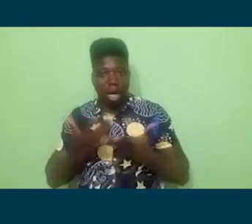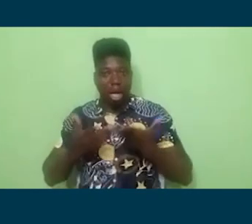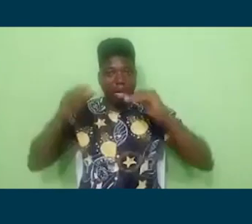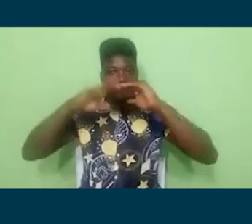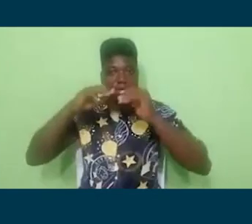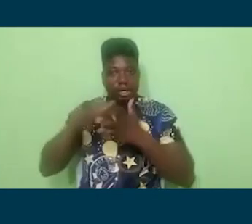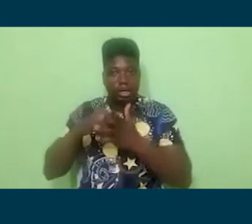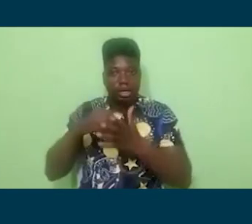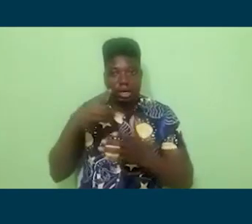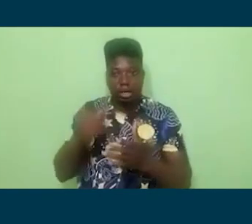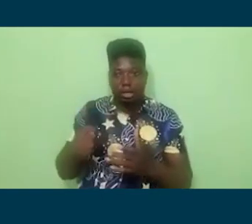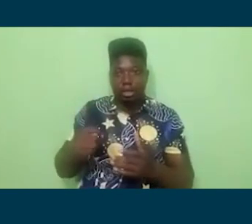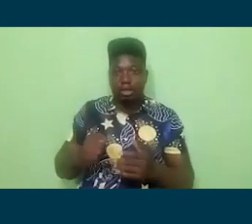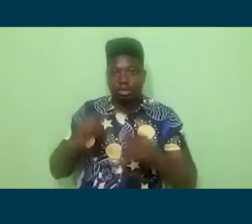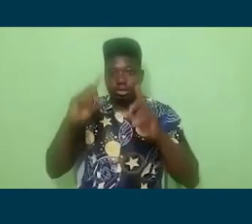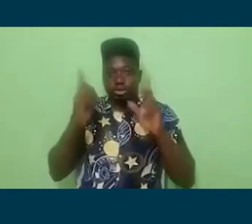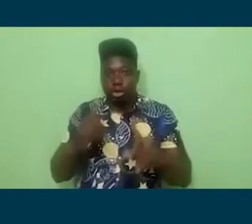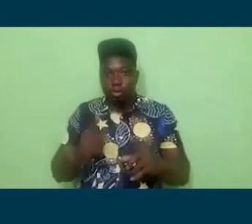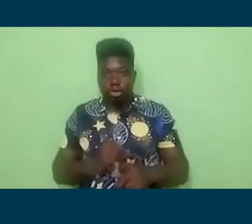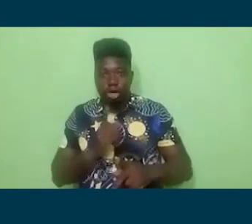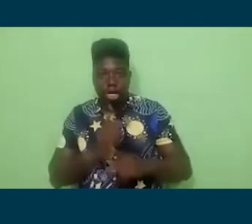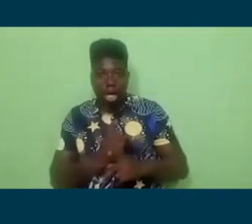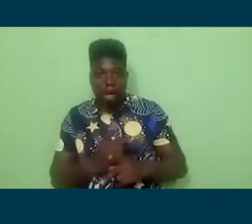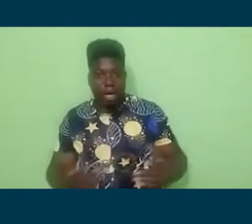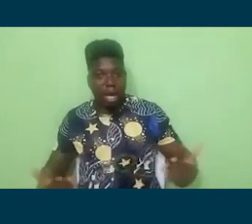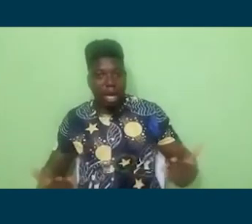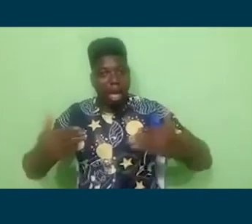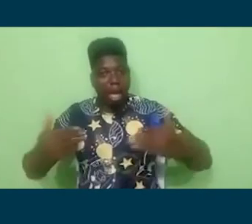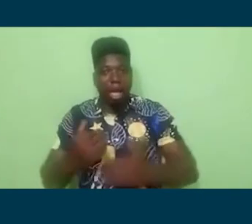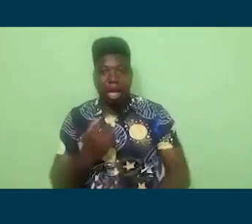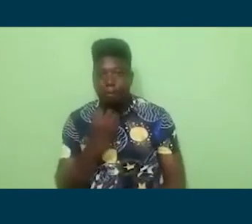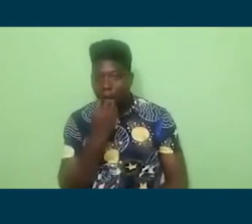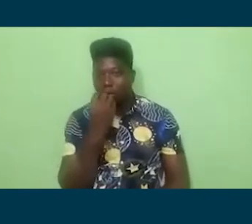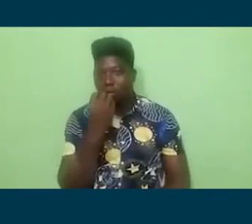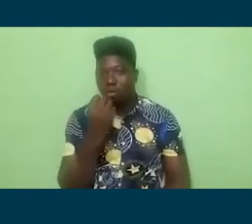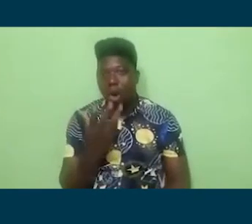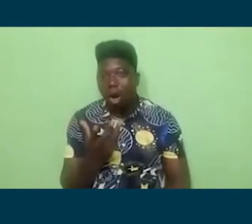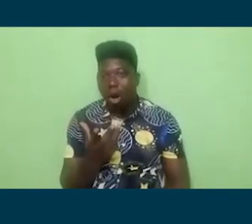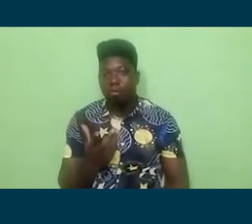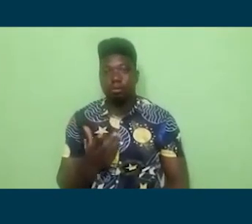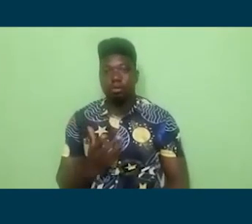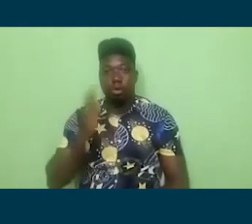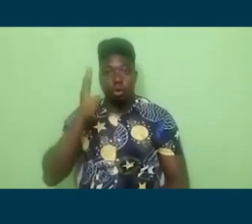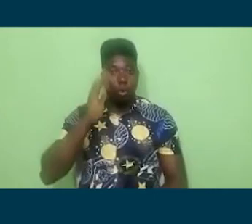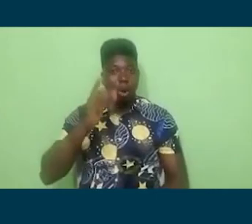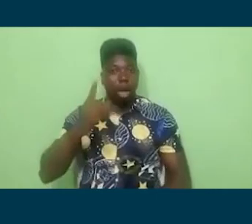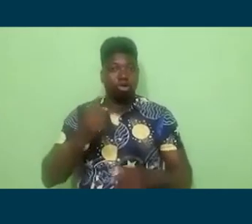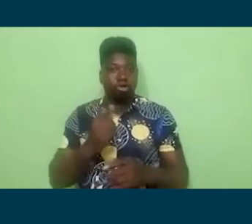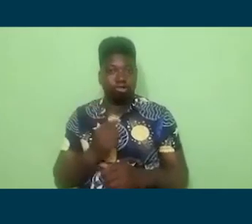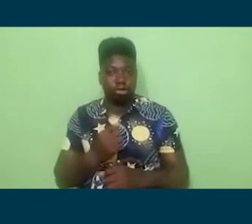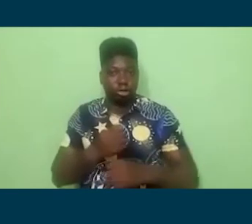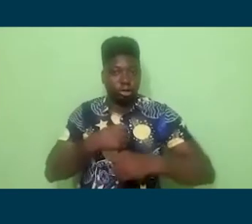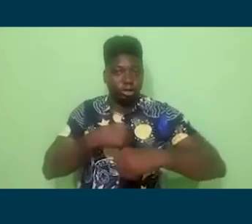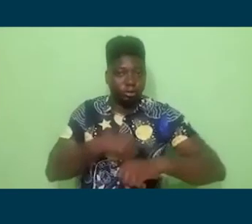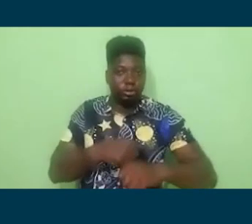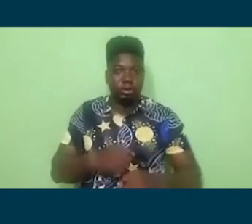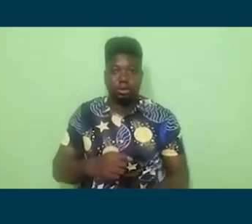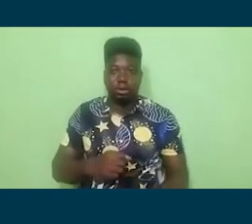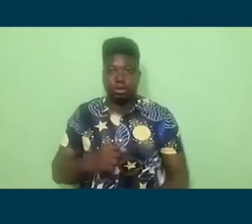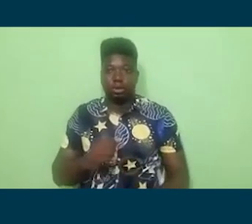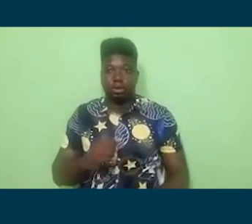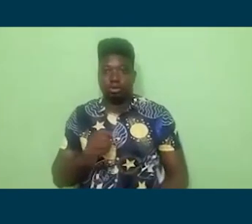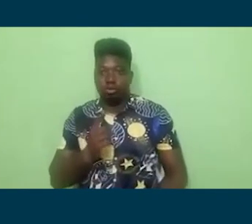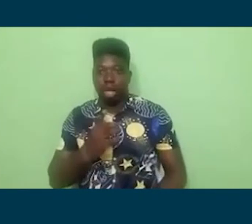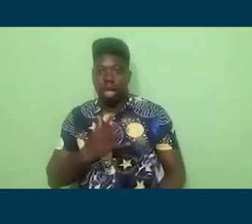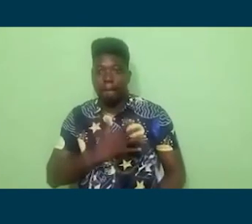Will you keep the embers warm? Will you keep the embers warm? When my fire's